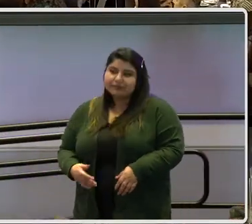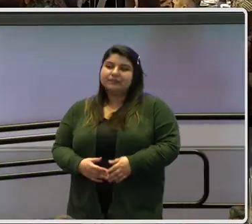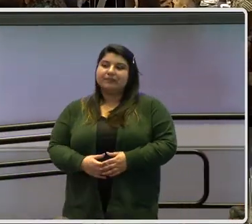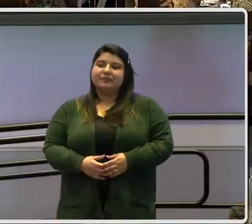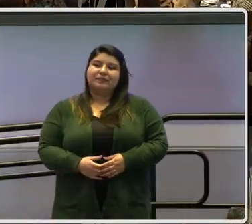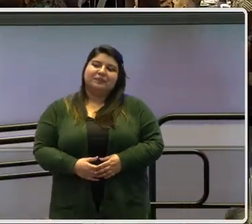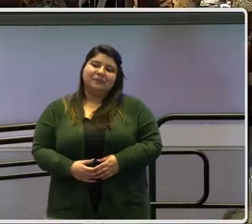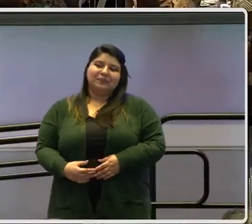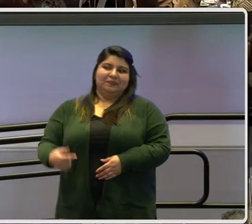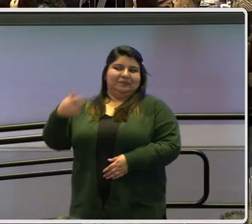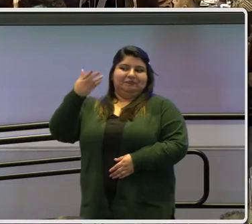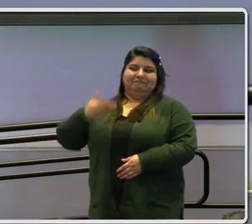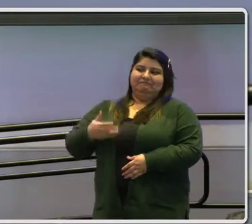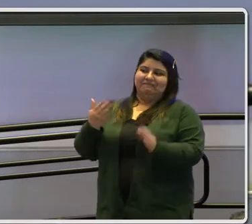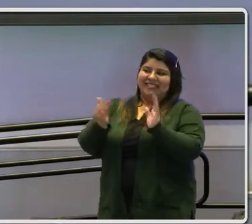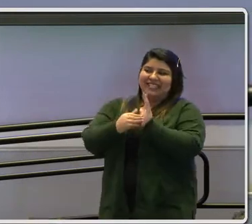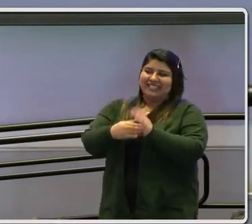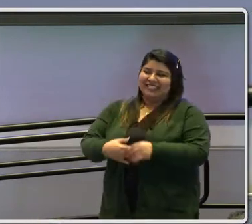It's me again.